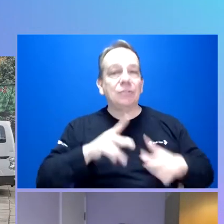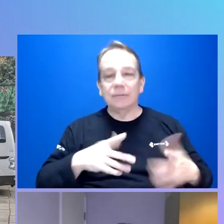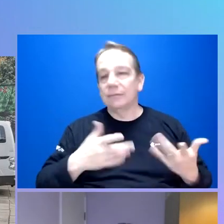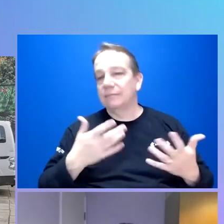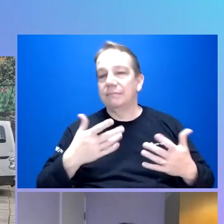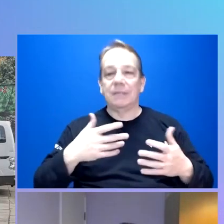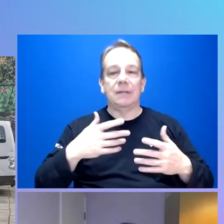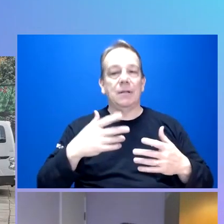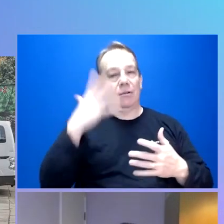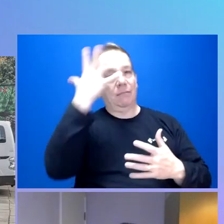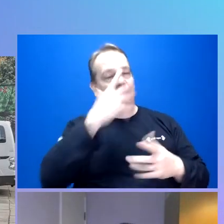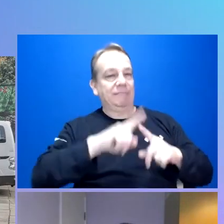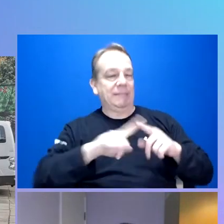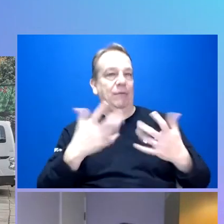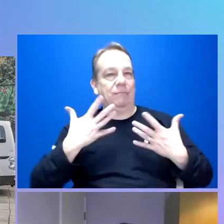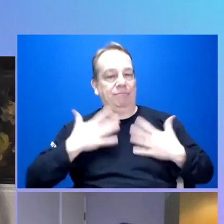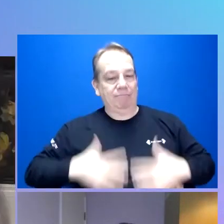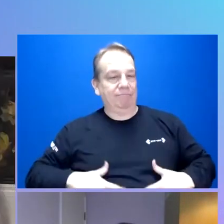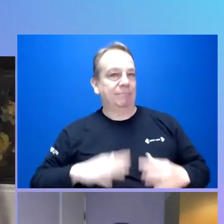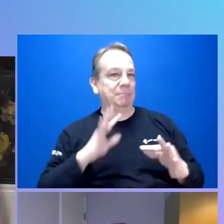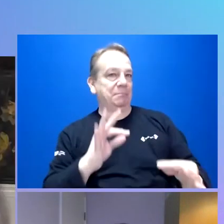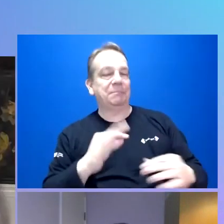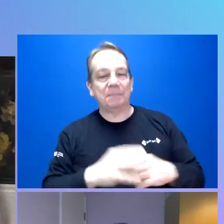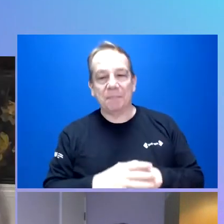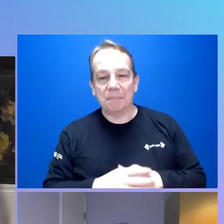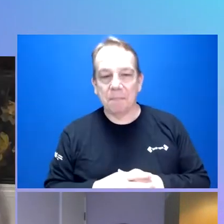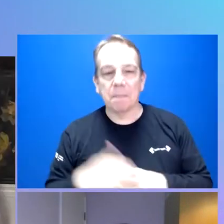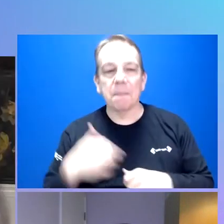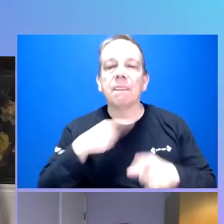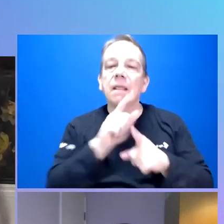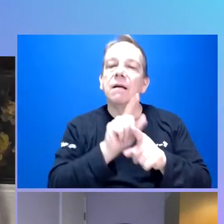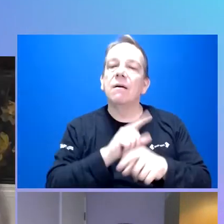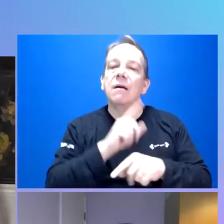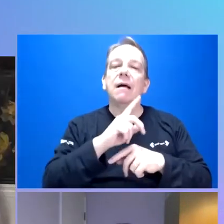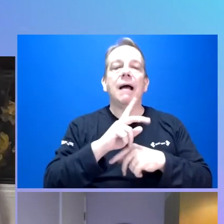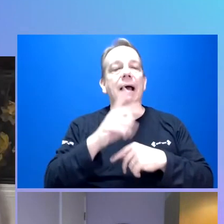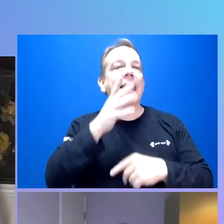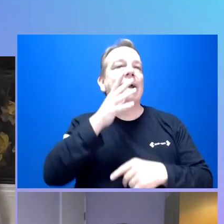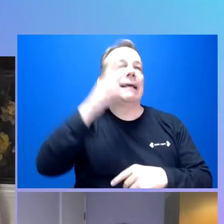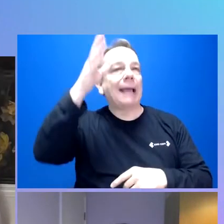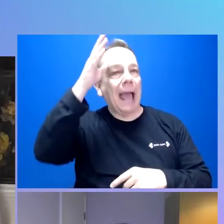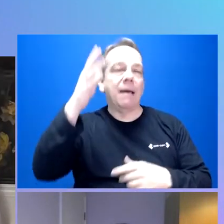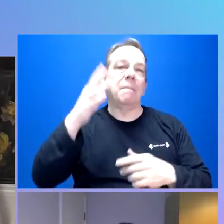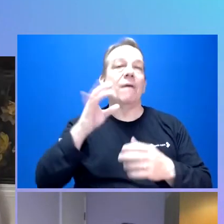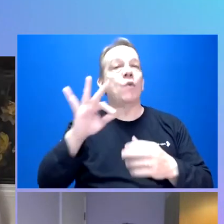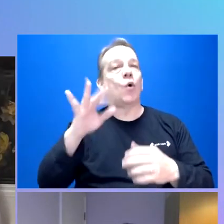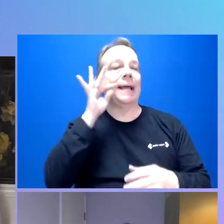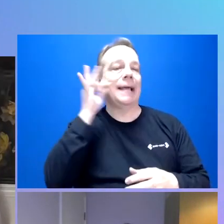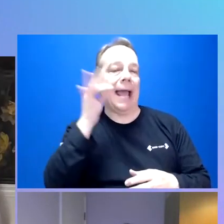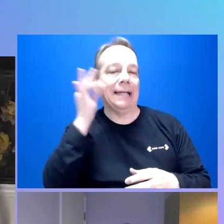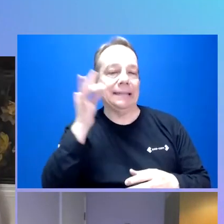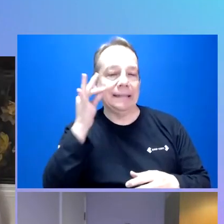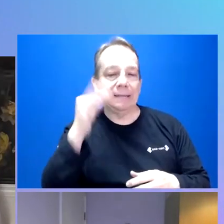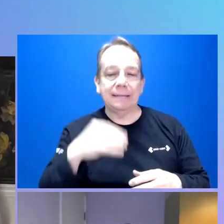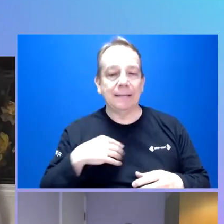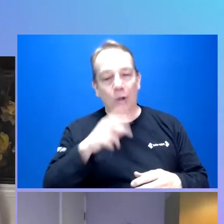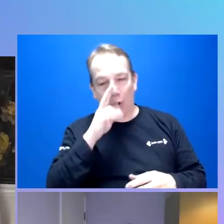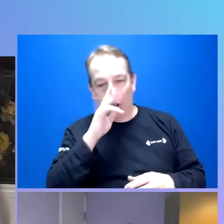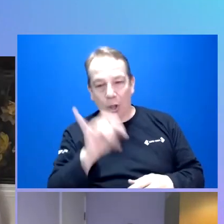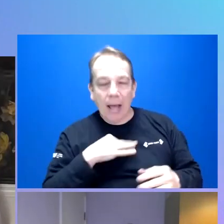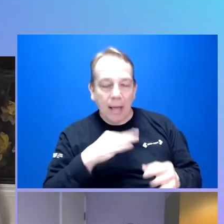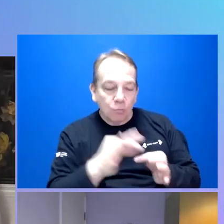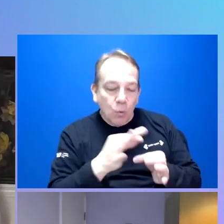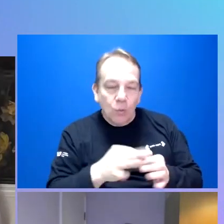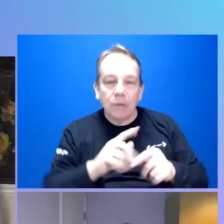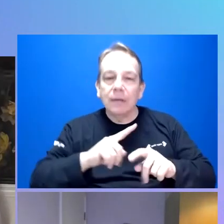complement different looks. And I'm also the kind of cat parent that crochets miniature versions of furniture for her cats,